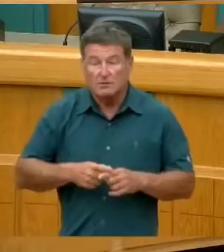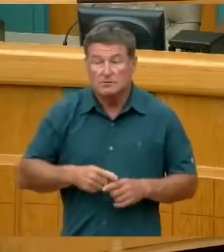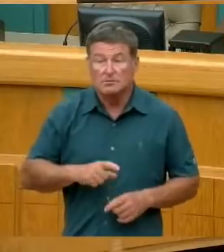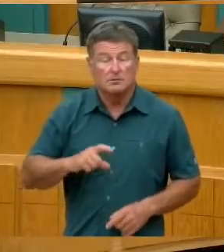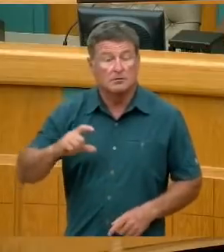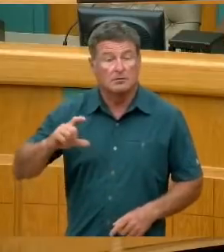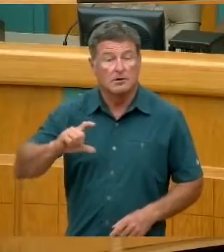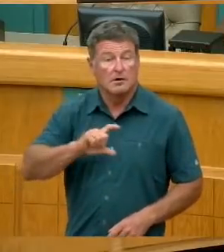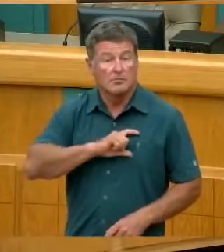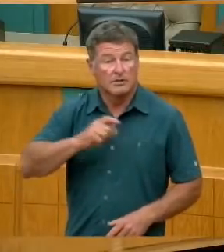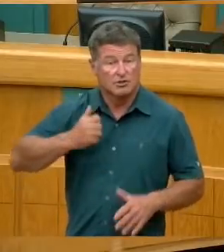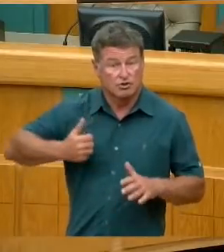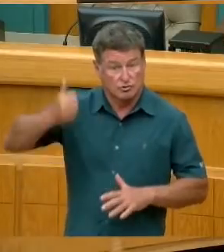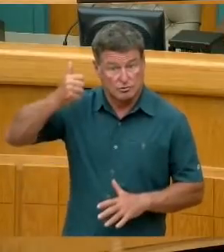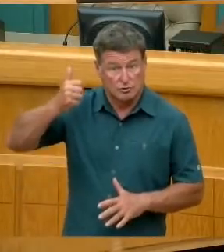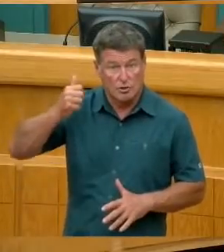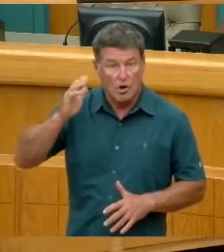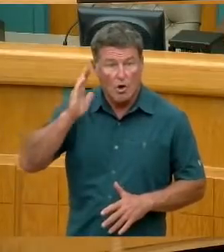some